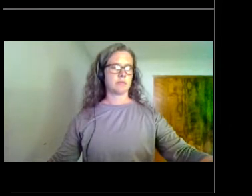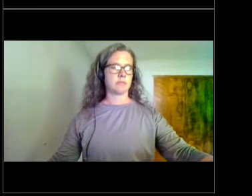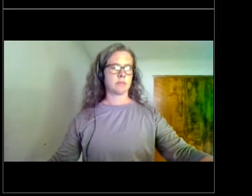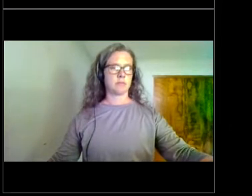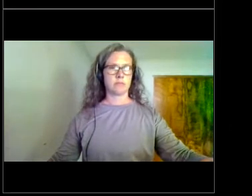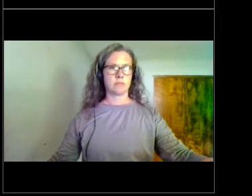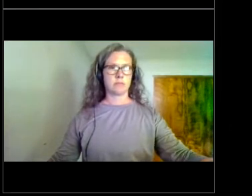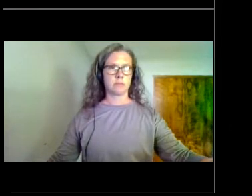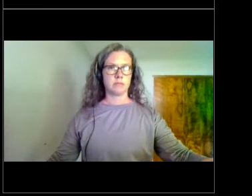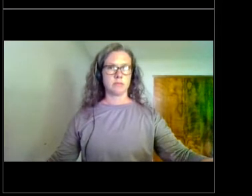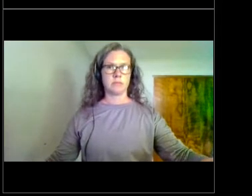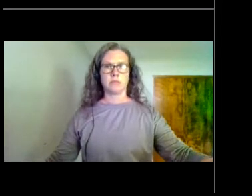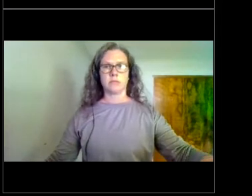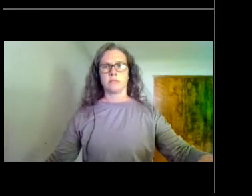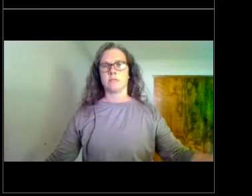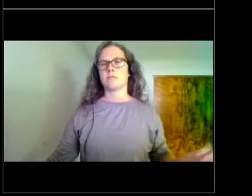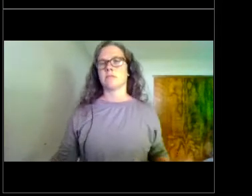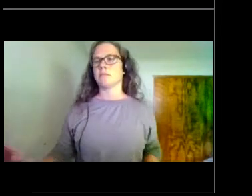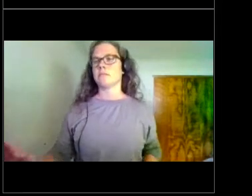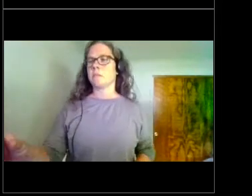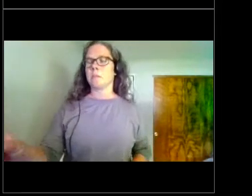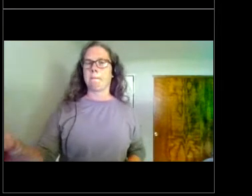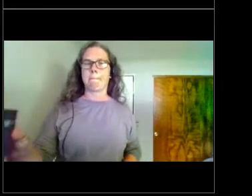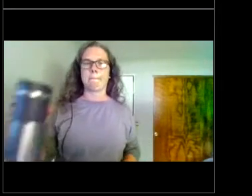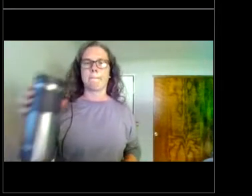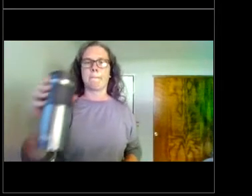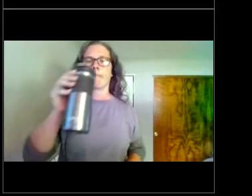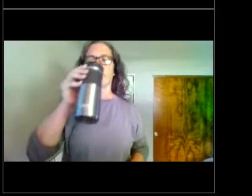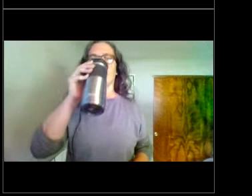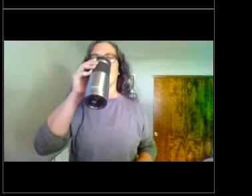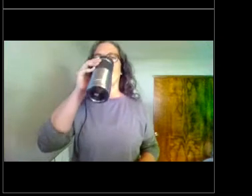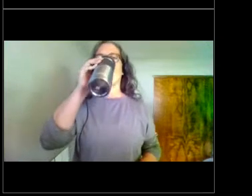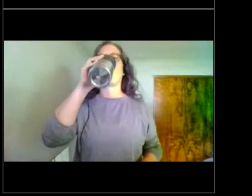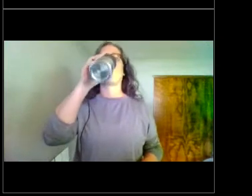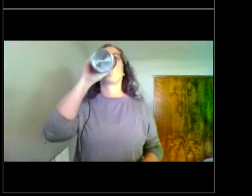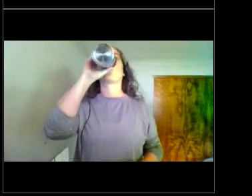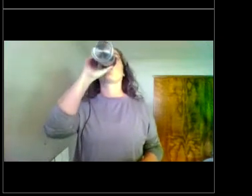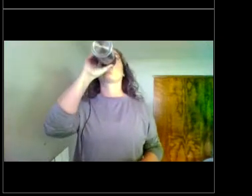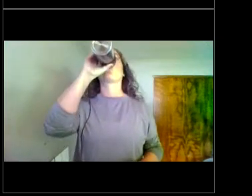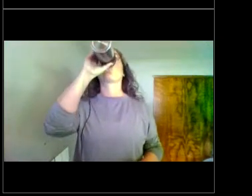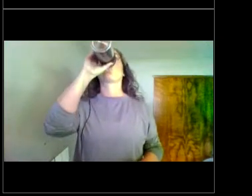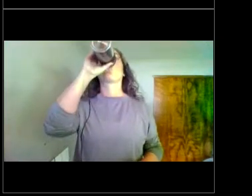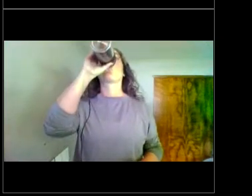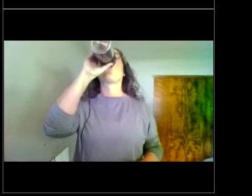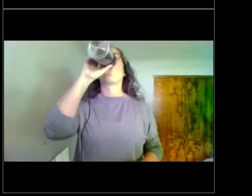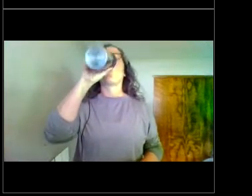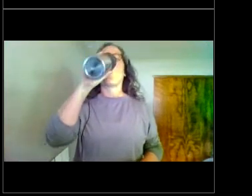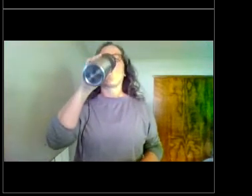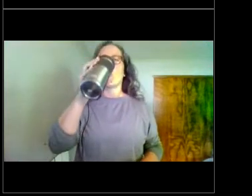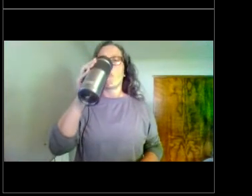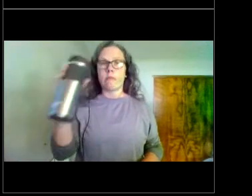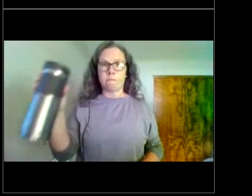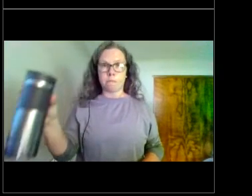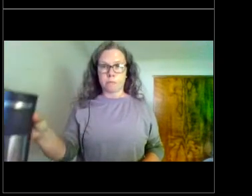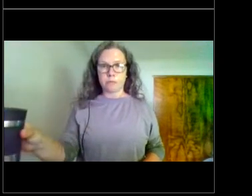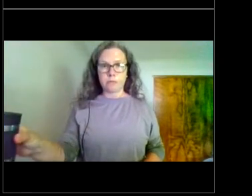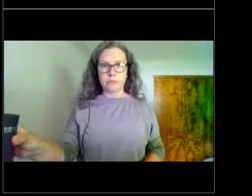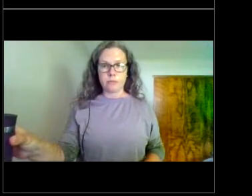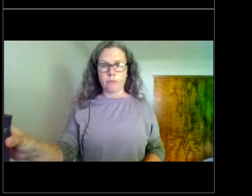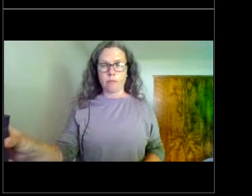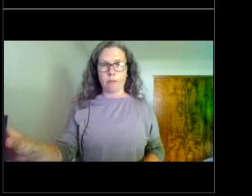we started, having meetings together and discussing different, ways we could partner and team up together. And kind of before I left, we had a really